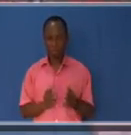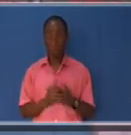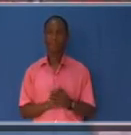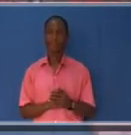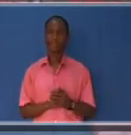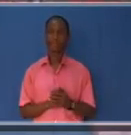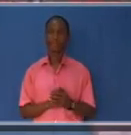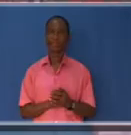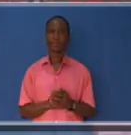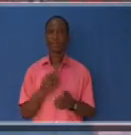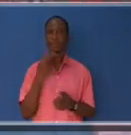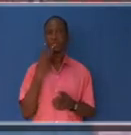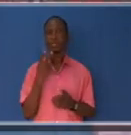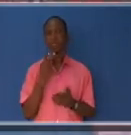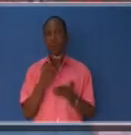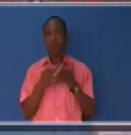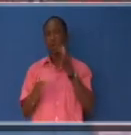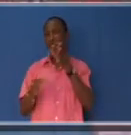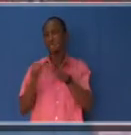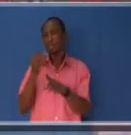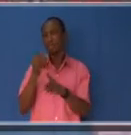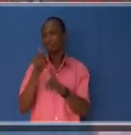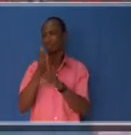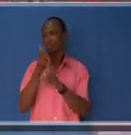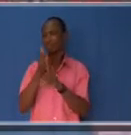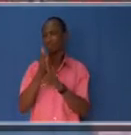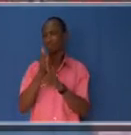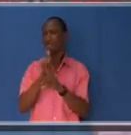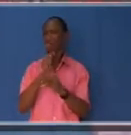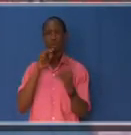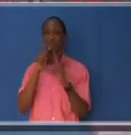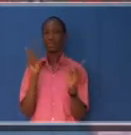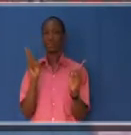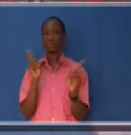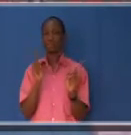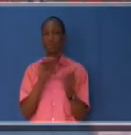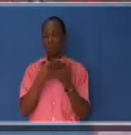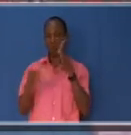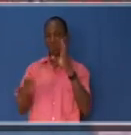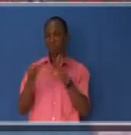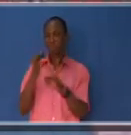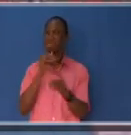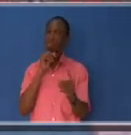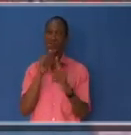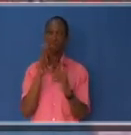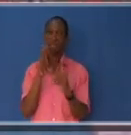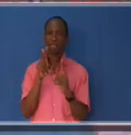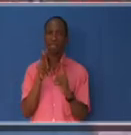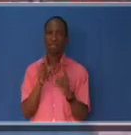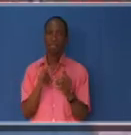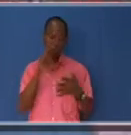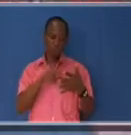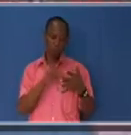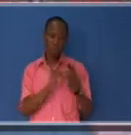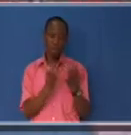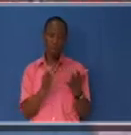Holy Spirit himself is not even the prophet. There is nowhere in scripture that the Holy Spirit